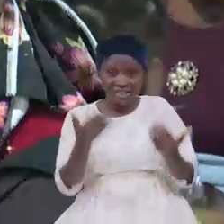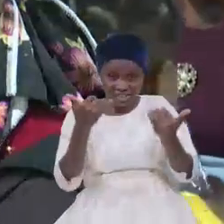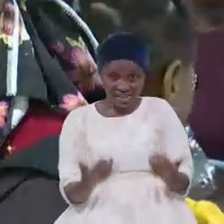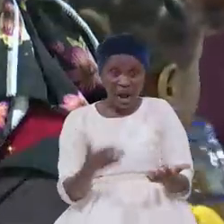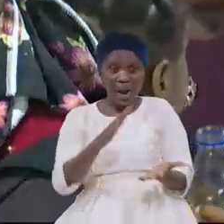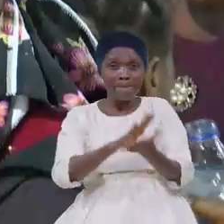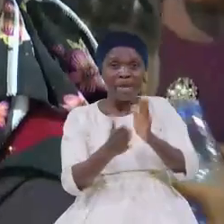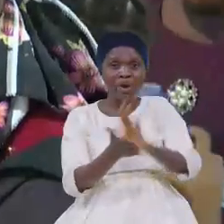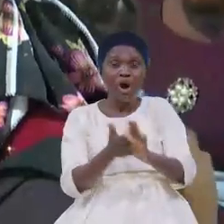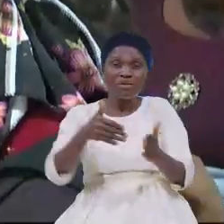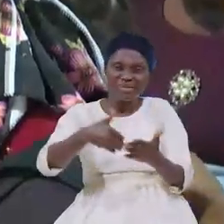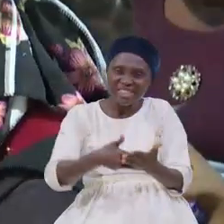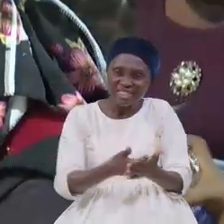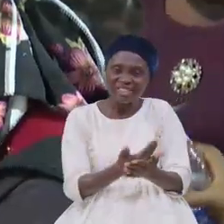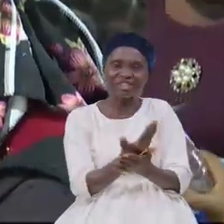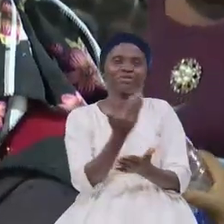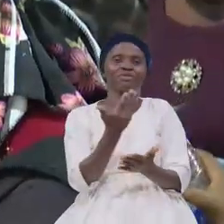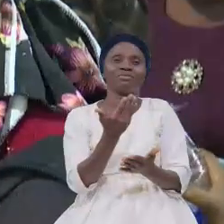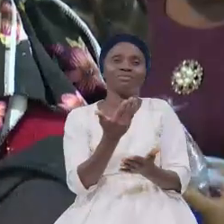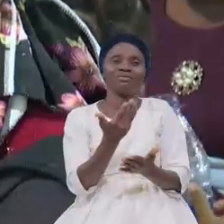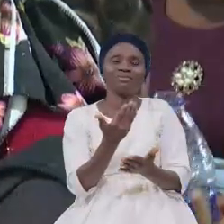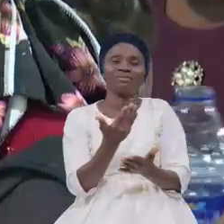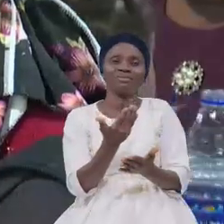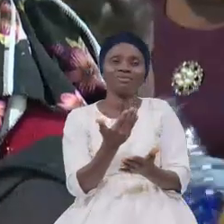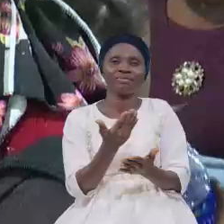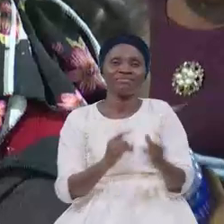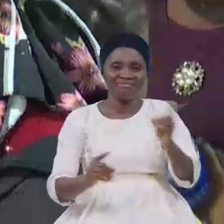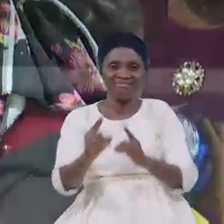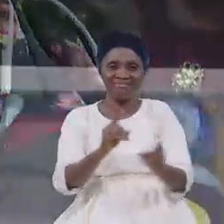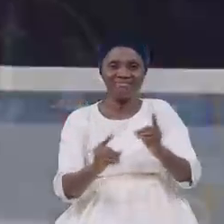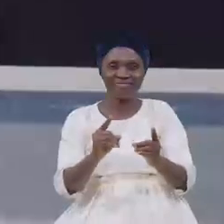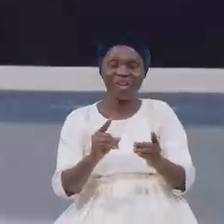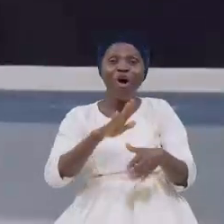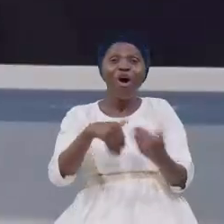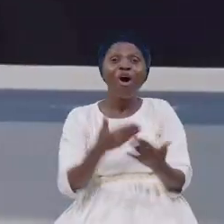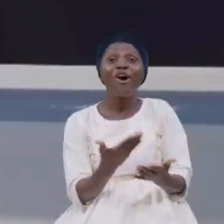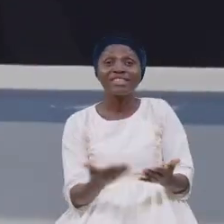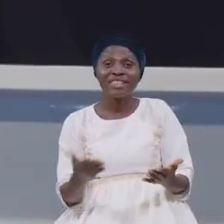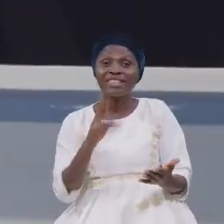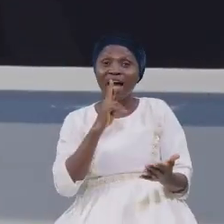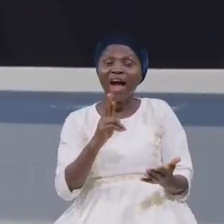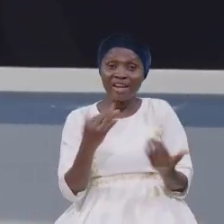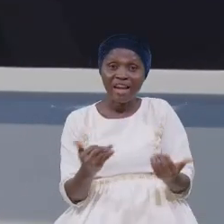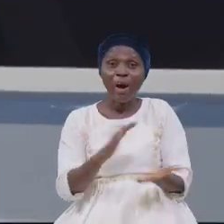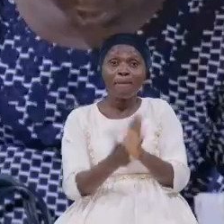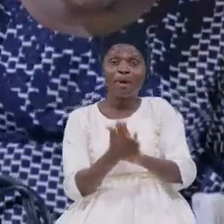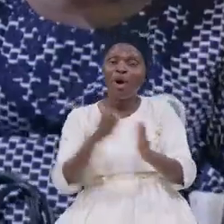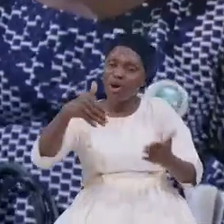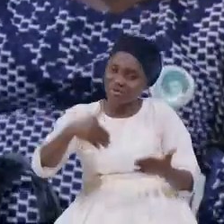become new. Say it. All things are